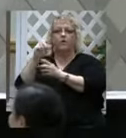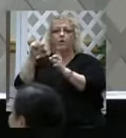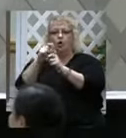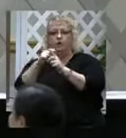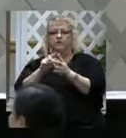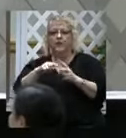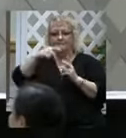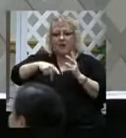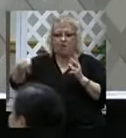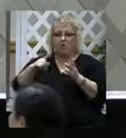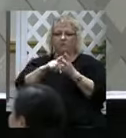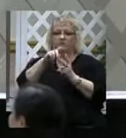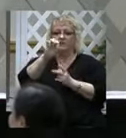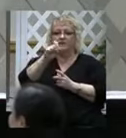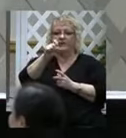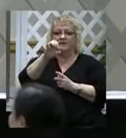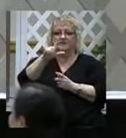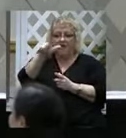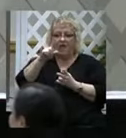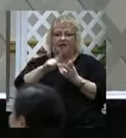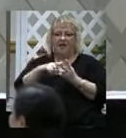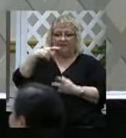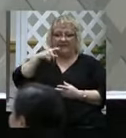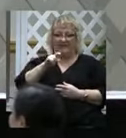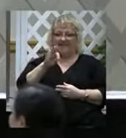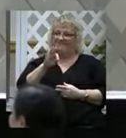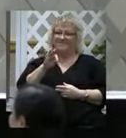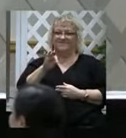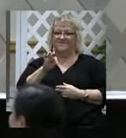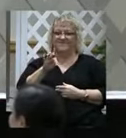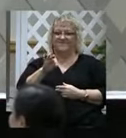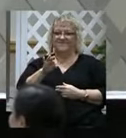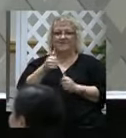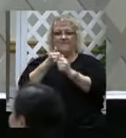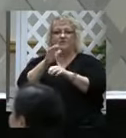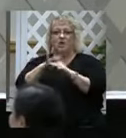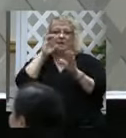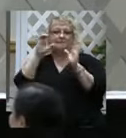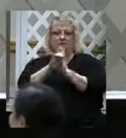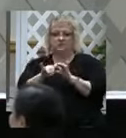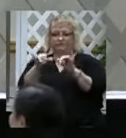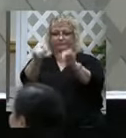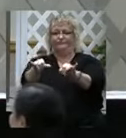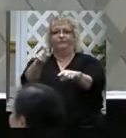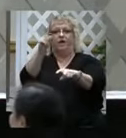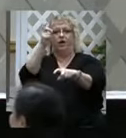PowerPoint or an Excel. If you have a PDF file, anything that's image-based, you pretty much have to reinvent